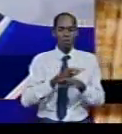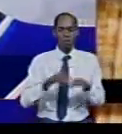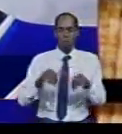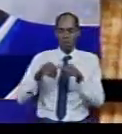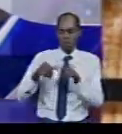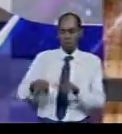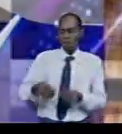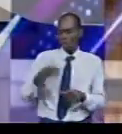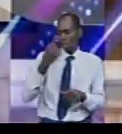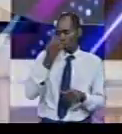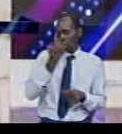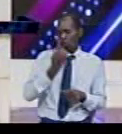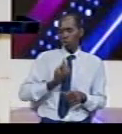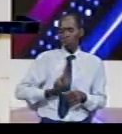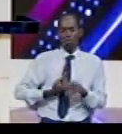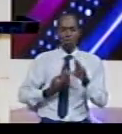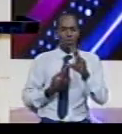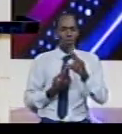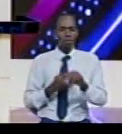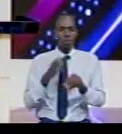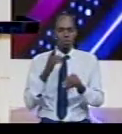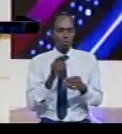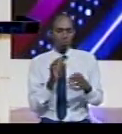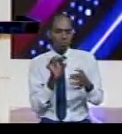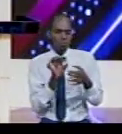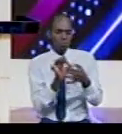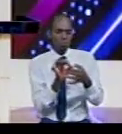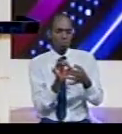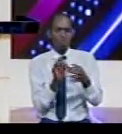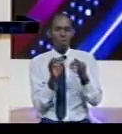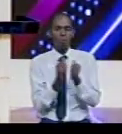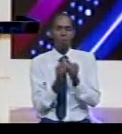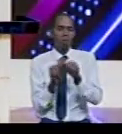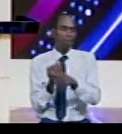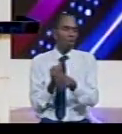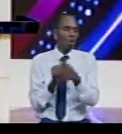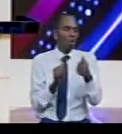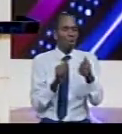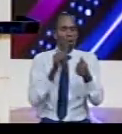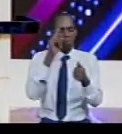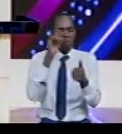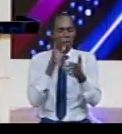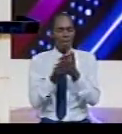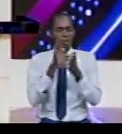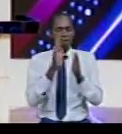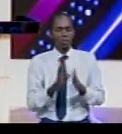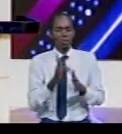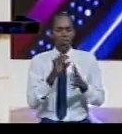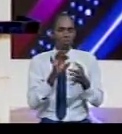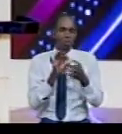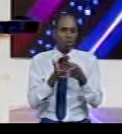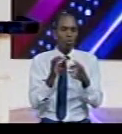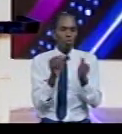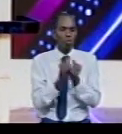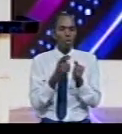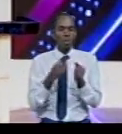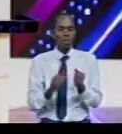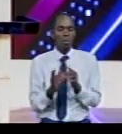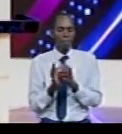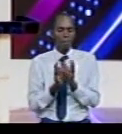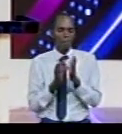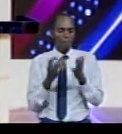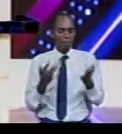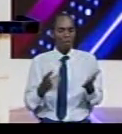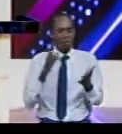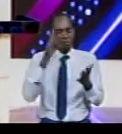isolated island. You connect with other believers. You connect with a Bible believing church.